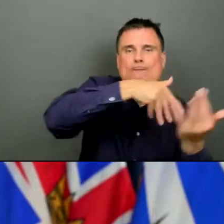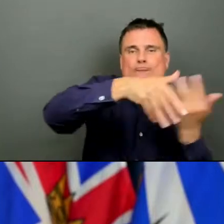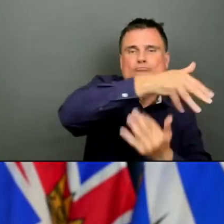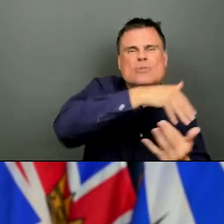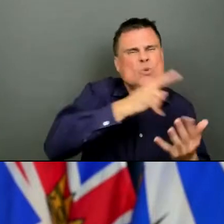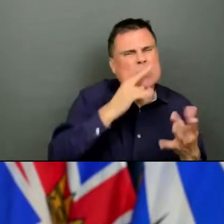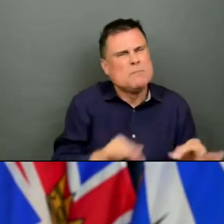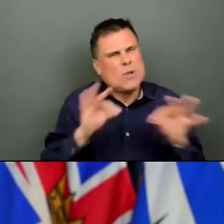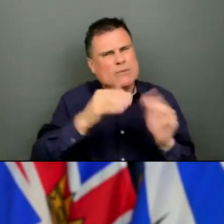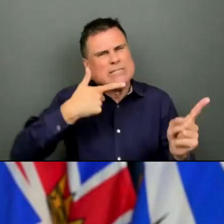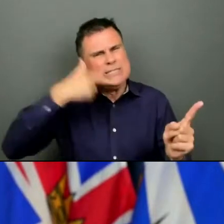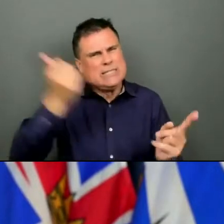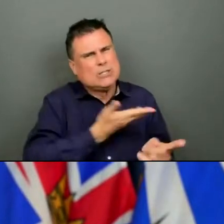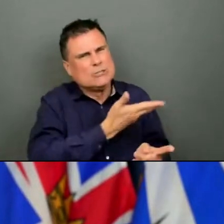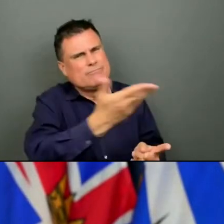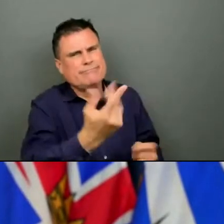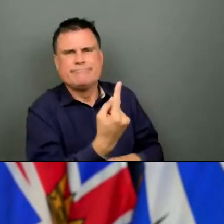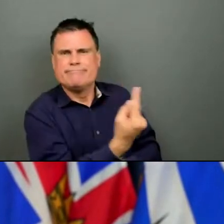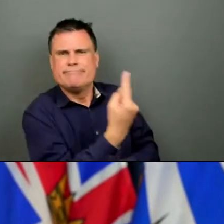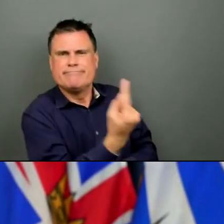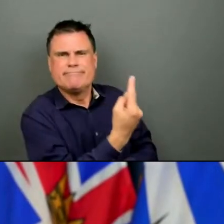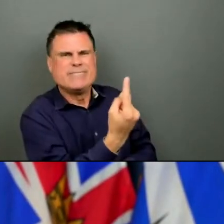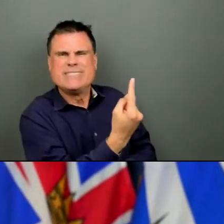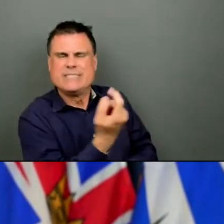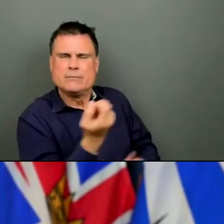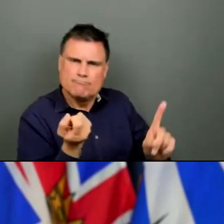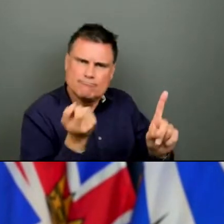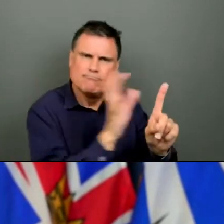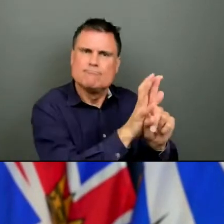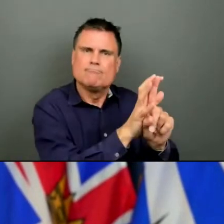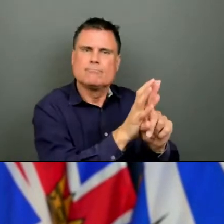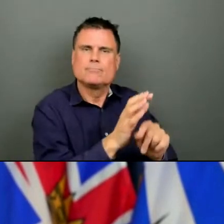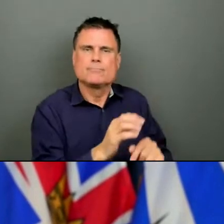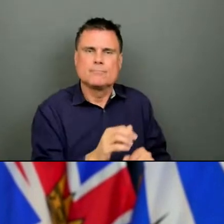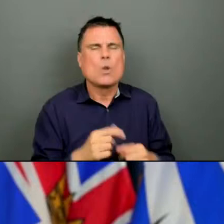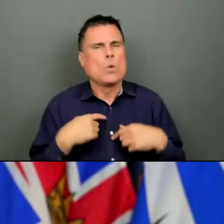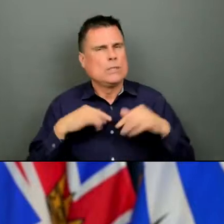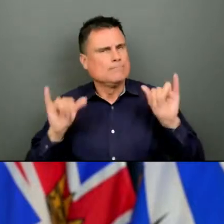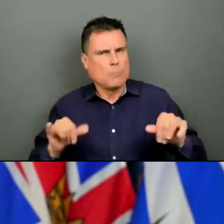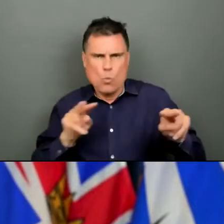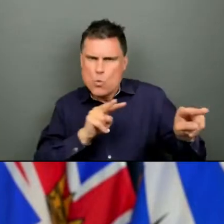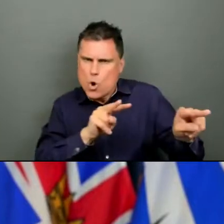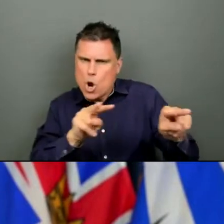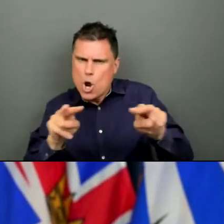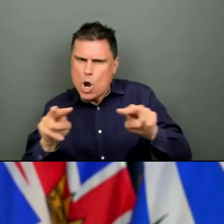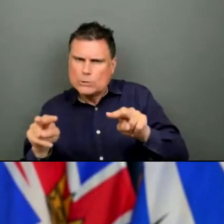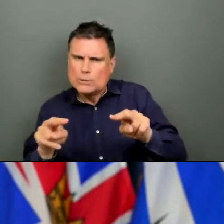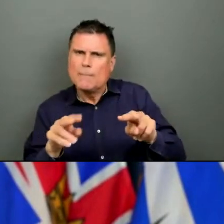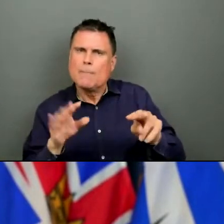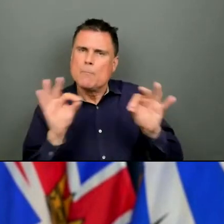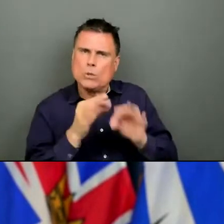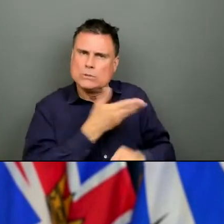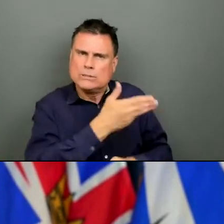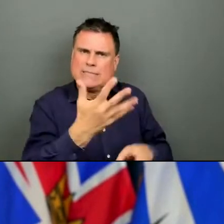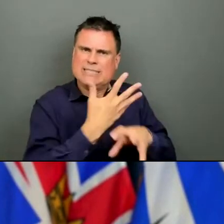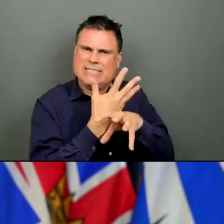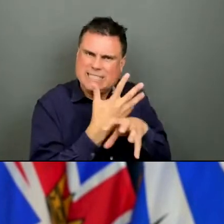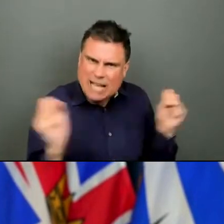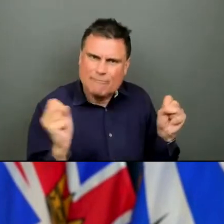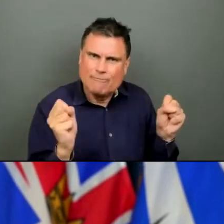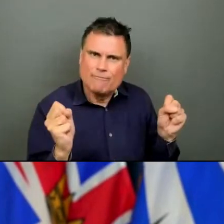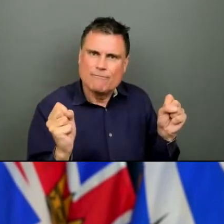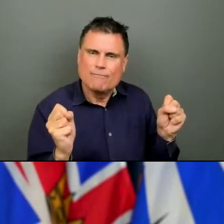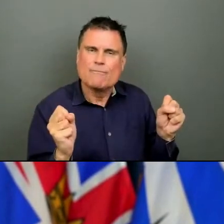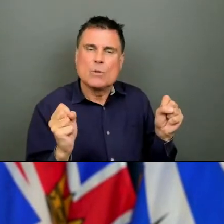and at the same time continue to revise measures to keep everybody safe. So you'll be seeing action on that soon. It's not, as